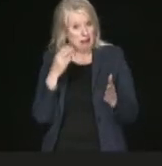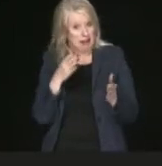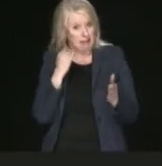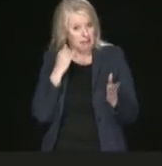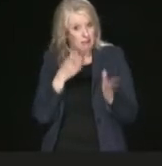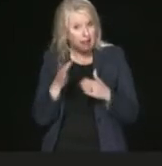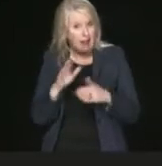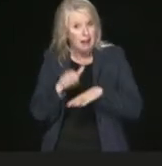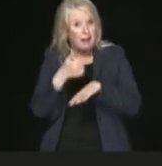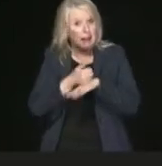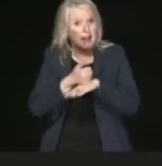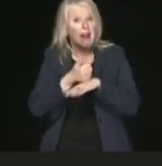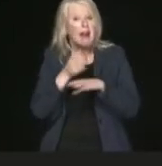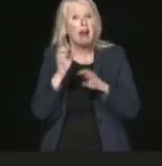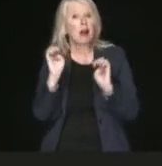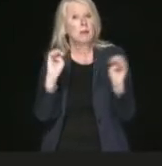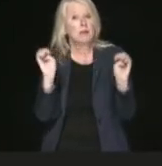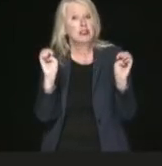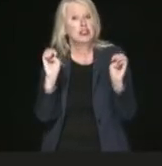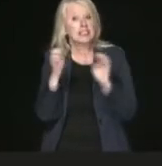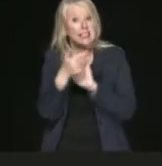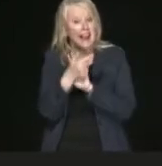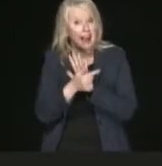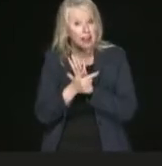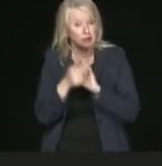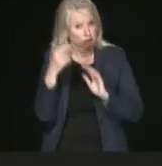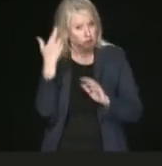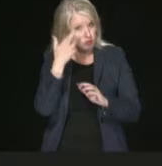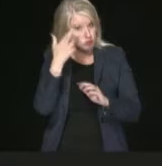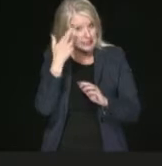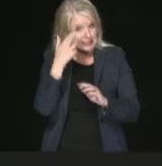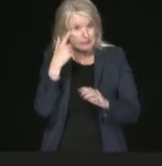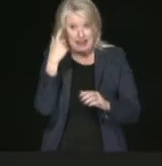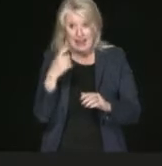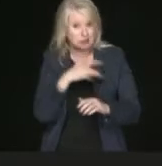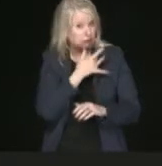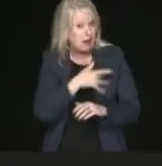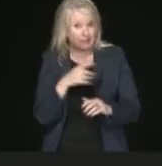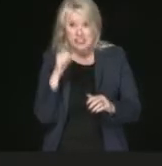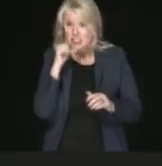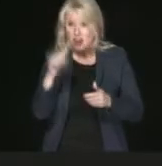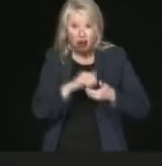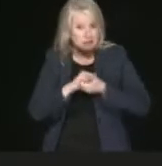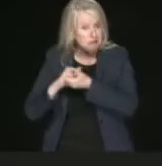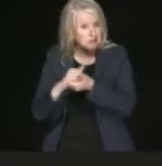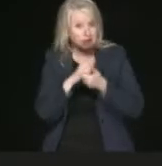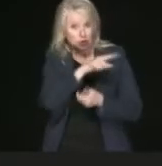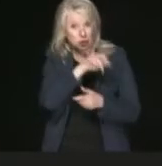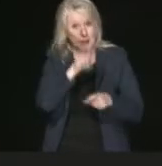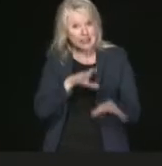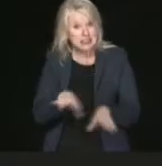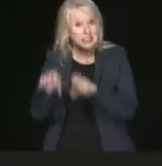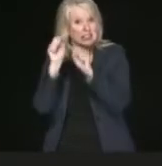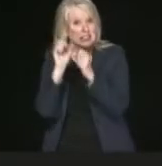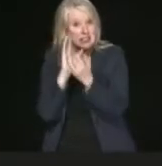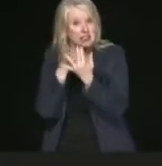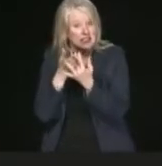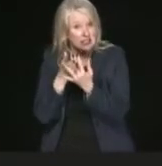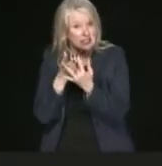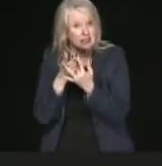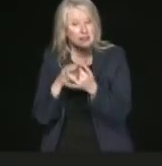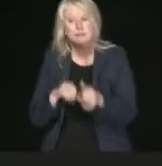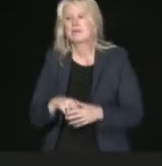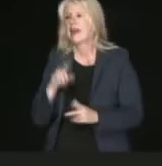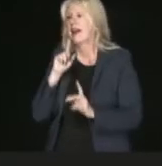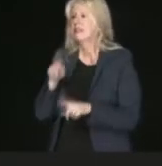that the cooperation between the provinces is not going so well. Is that correct? No, I can tell you